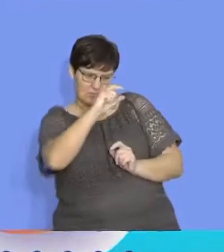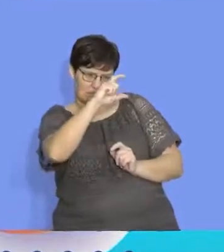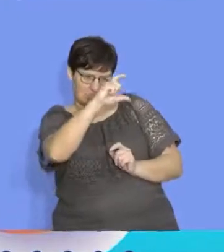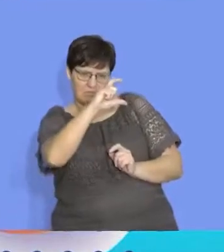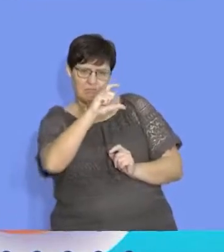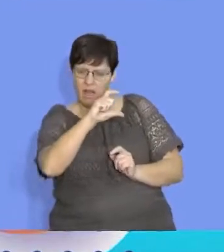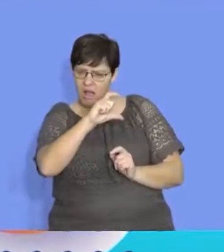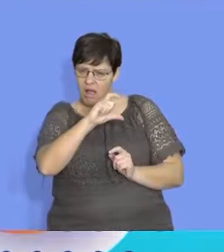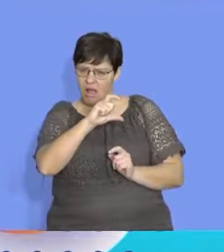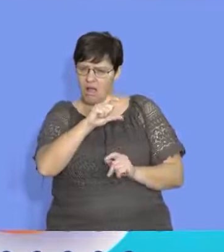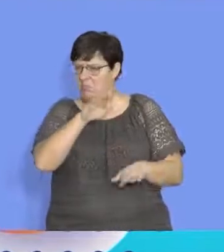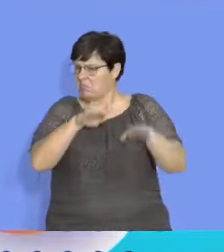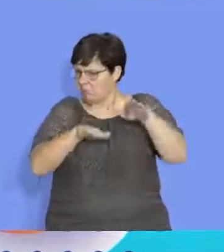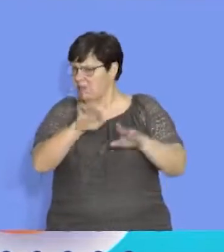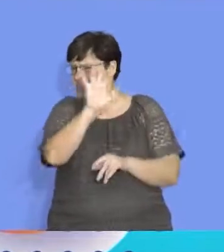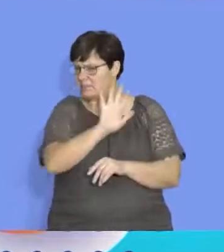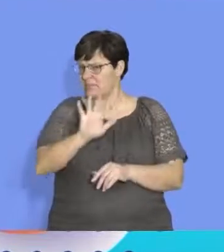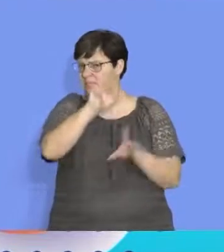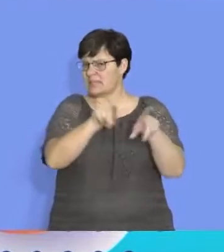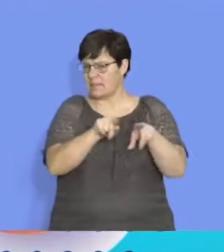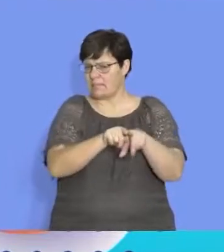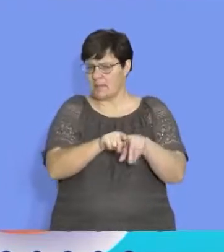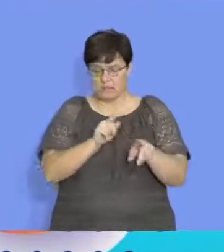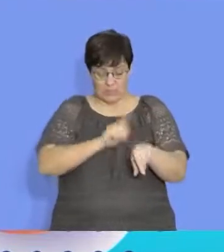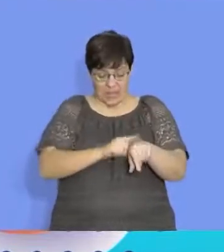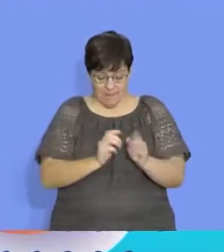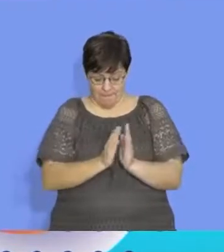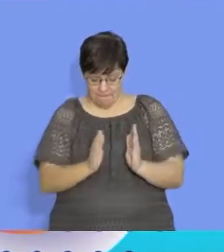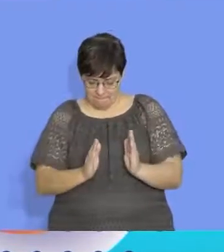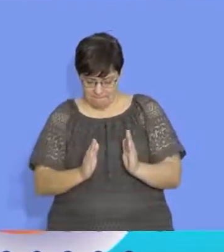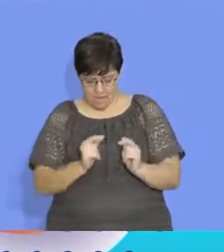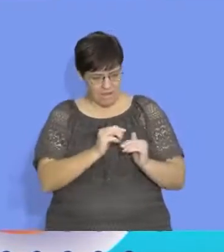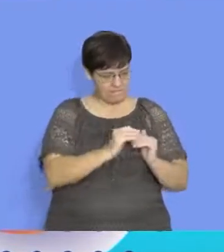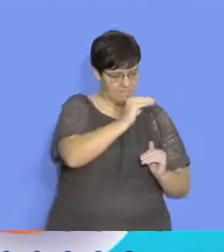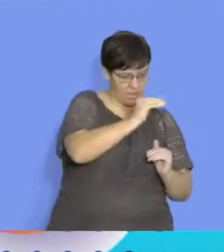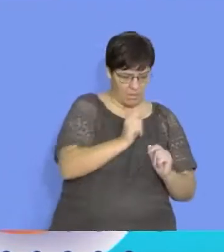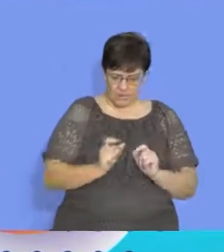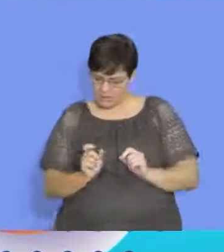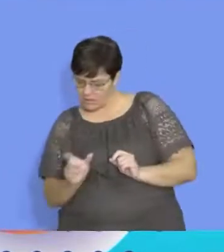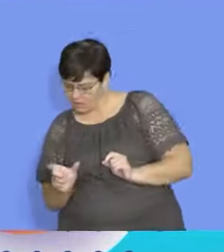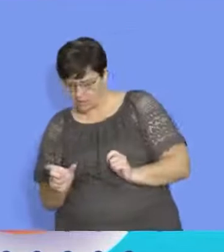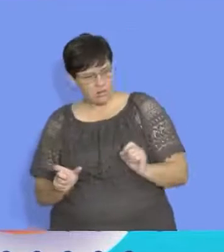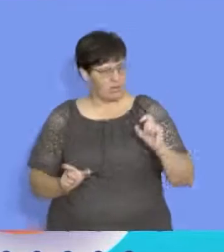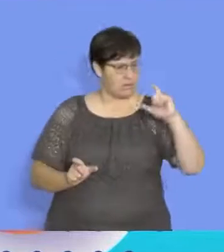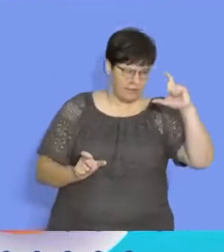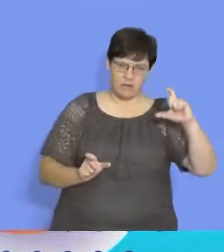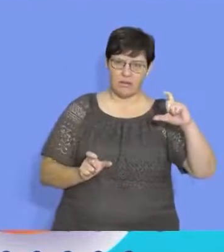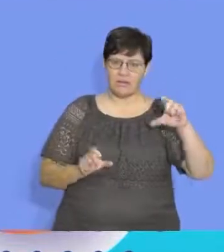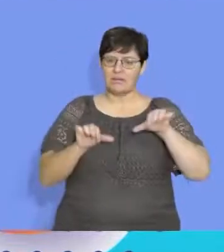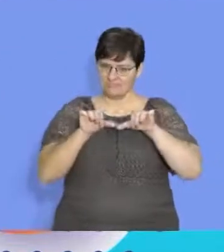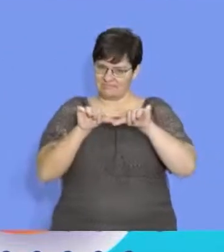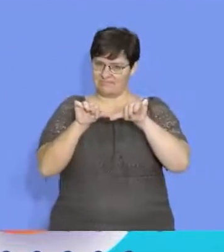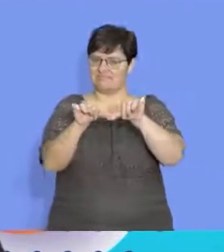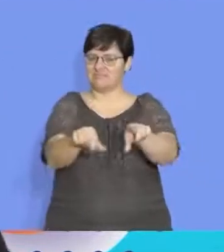equal time, it's gone the same distance. And so we could carry this process on. What that